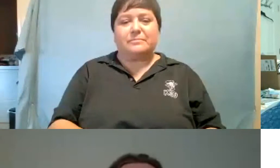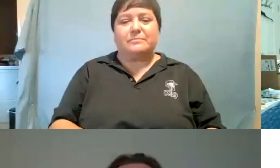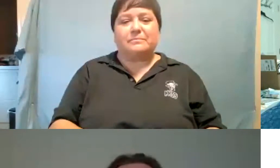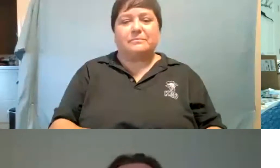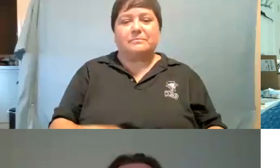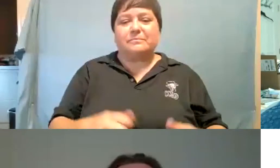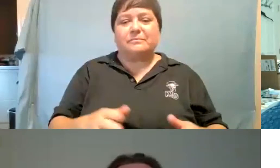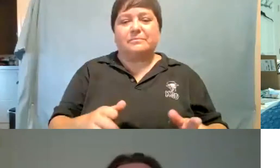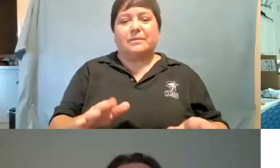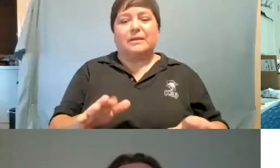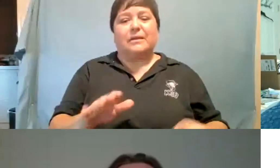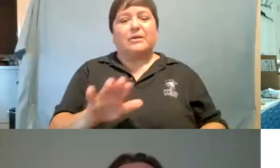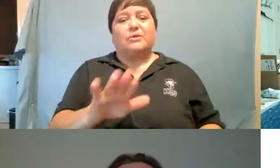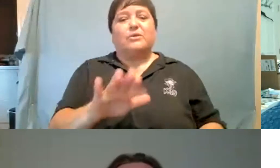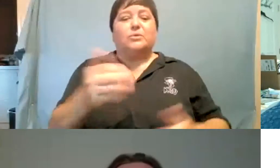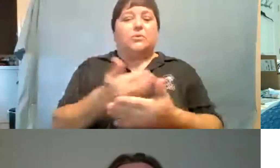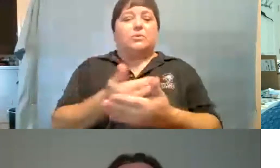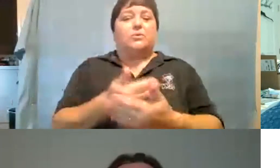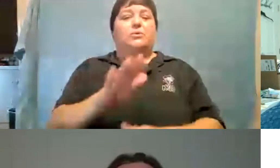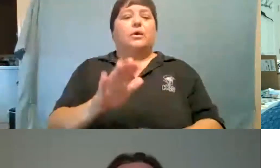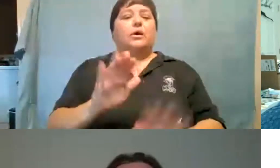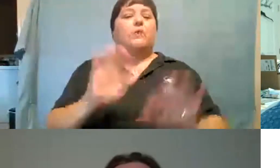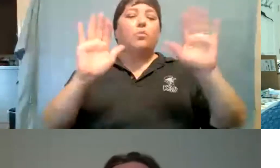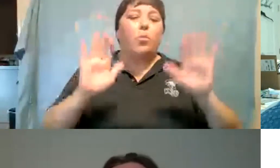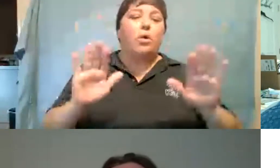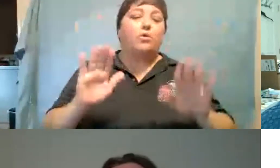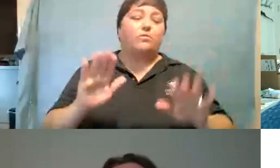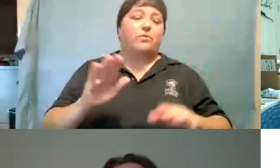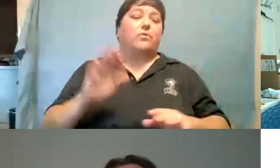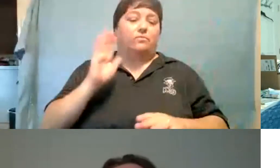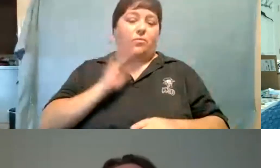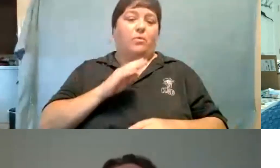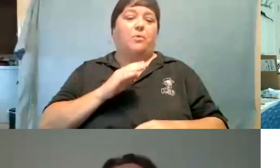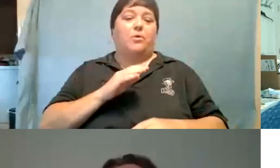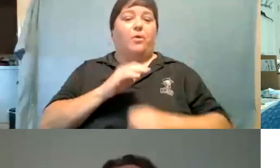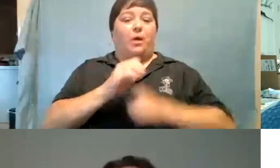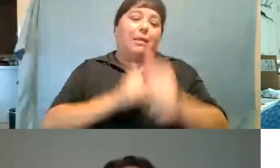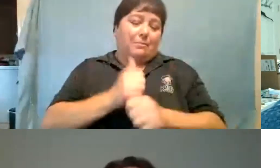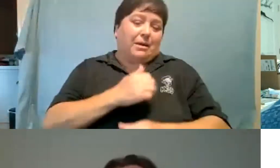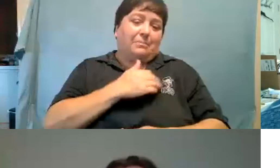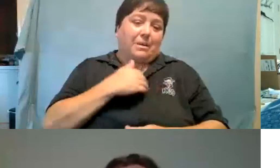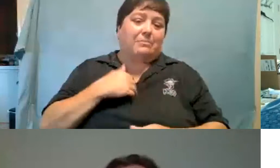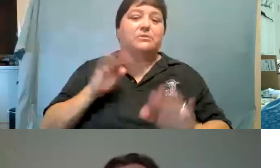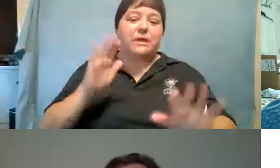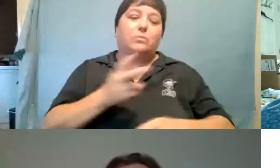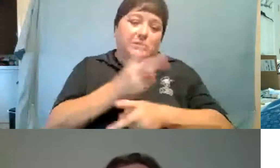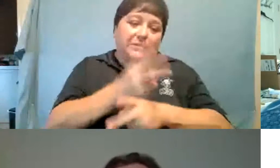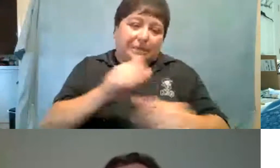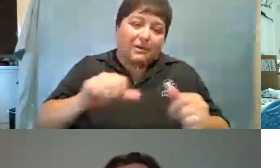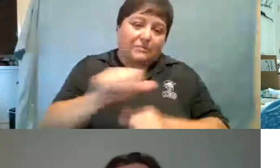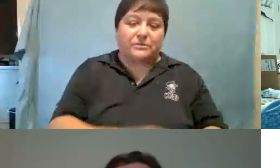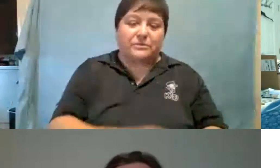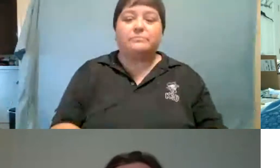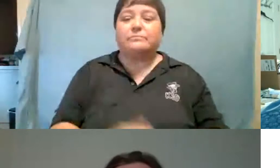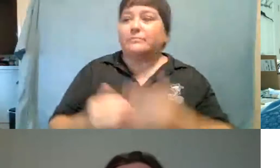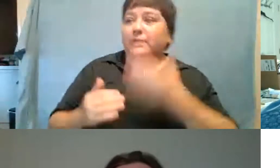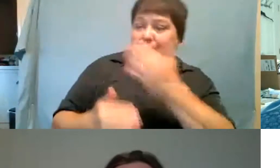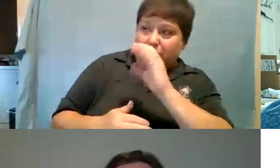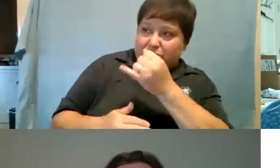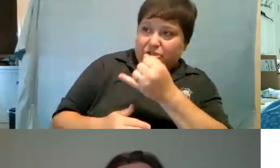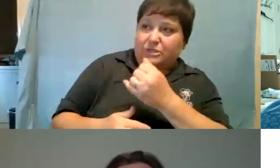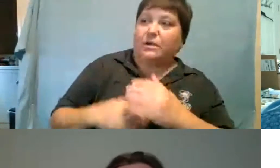you're going to be fine. You got a great, great returning members. They're going to take care of you. So great. Thank you. Well, thank you, CJ. We